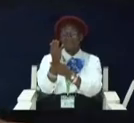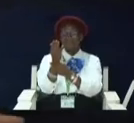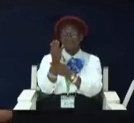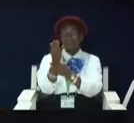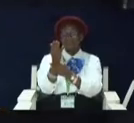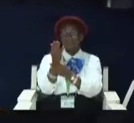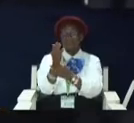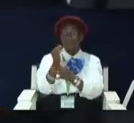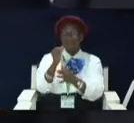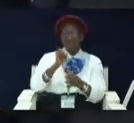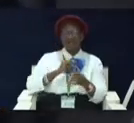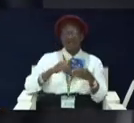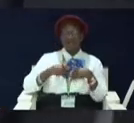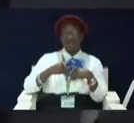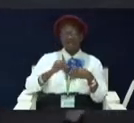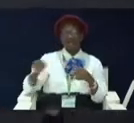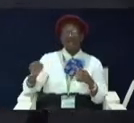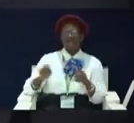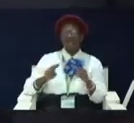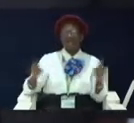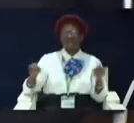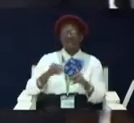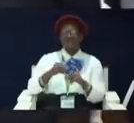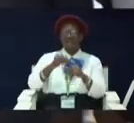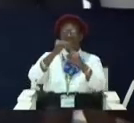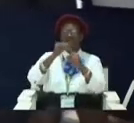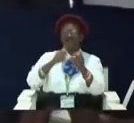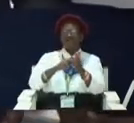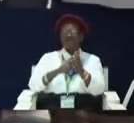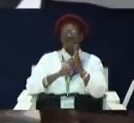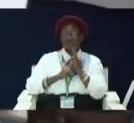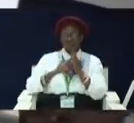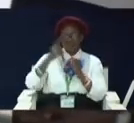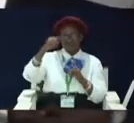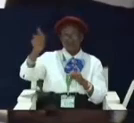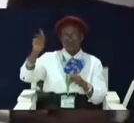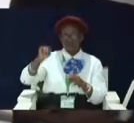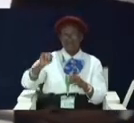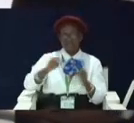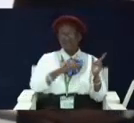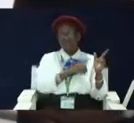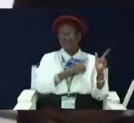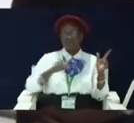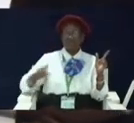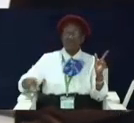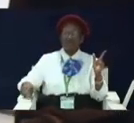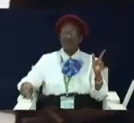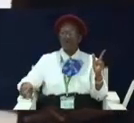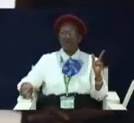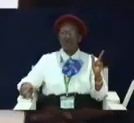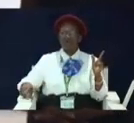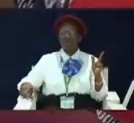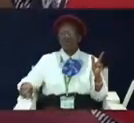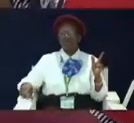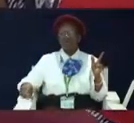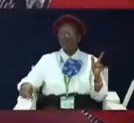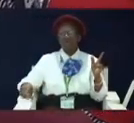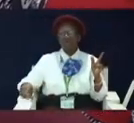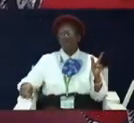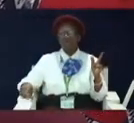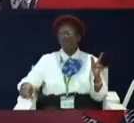I have a very special request for them, Lord. Mo ni ibere akotun ebe otun fun won